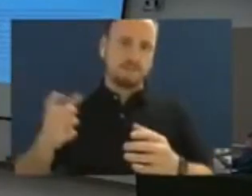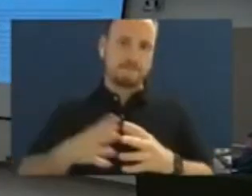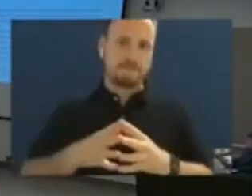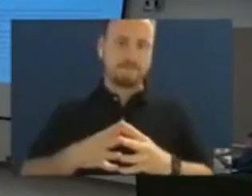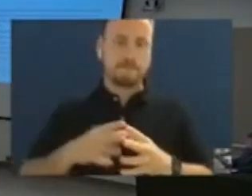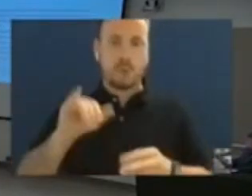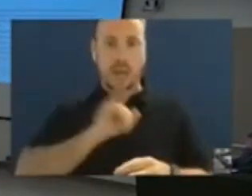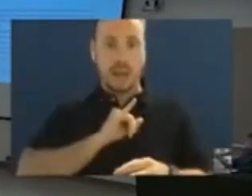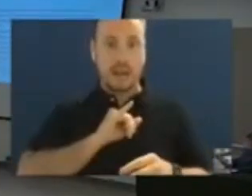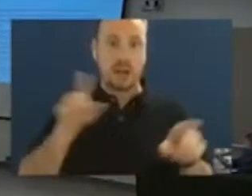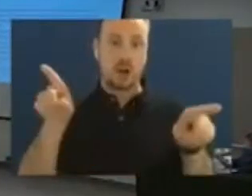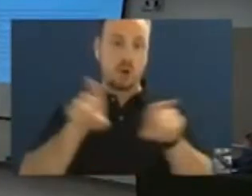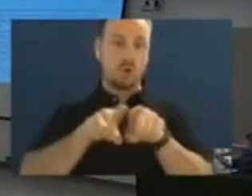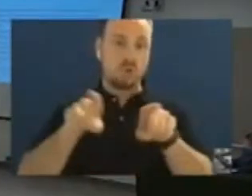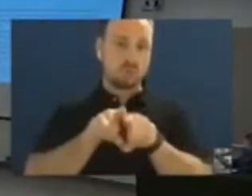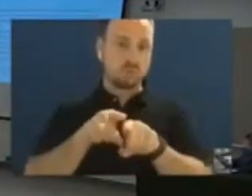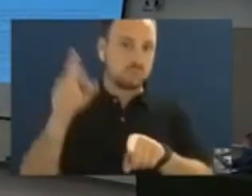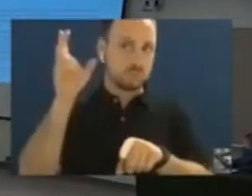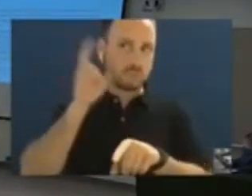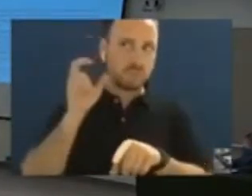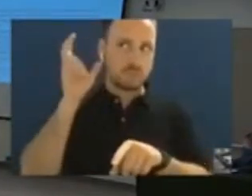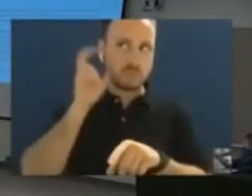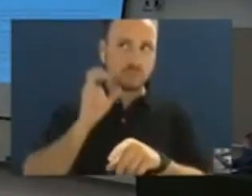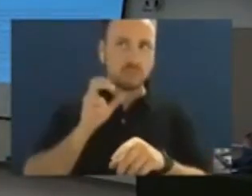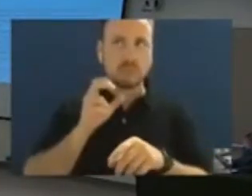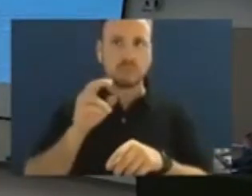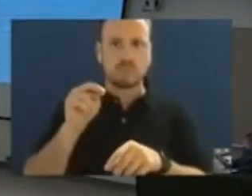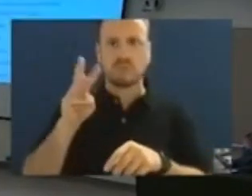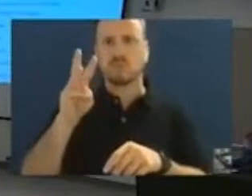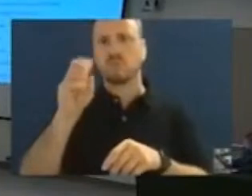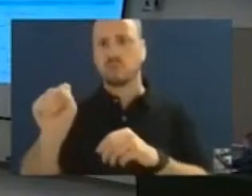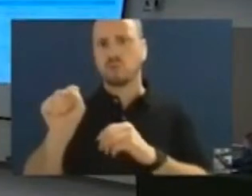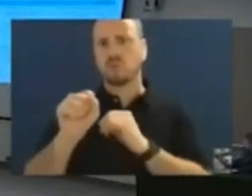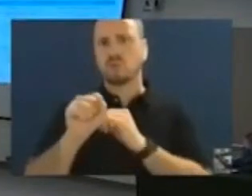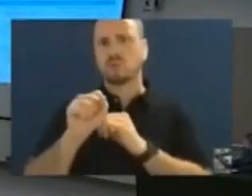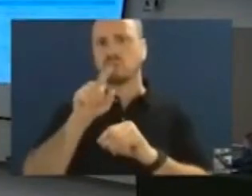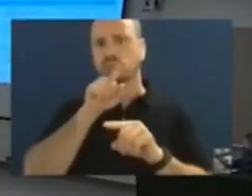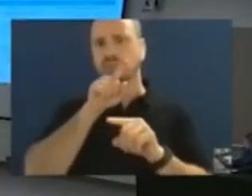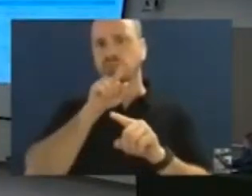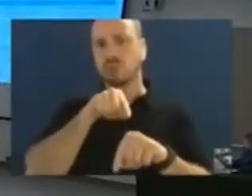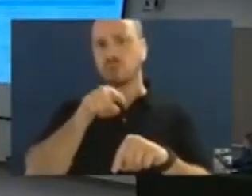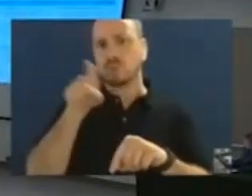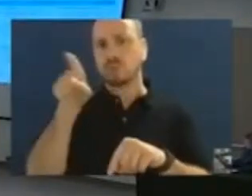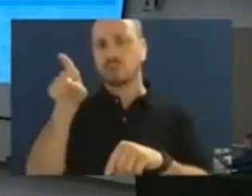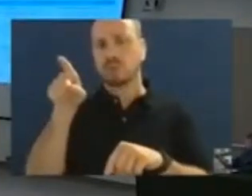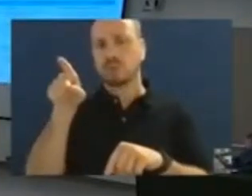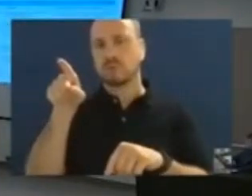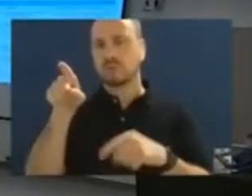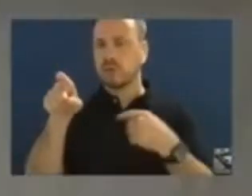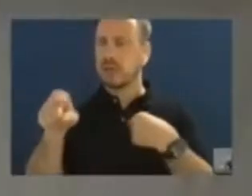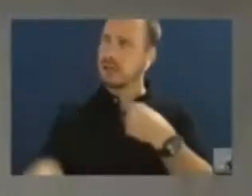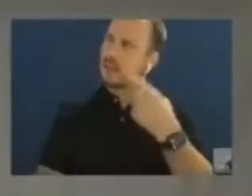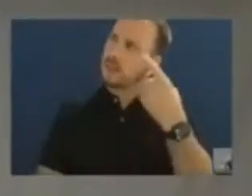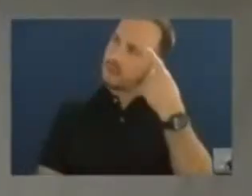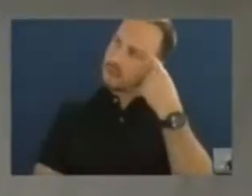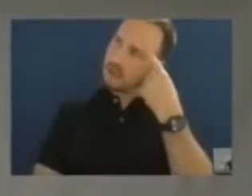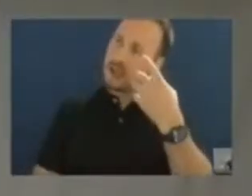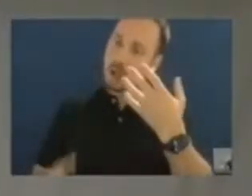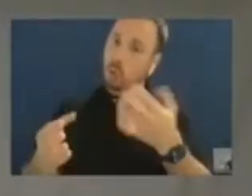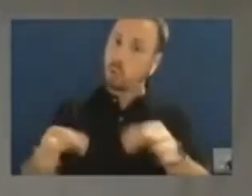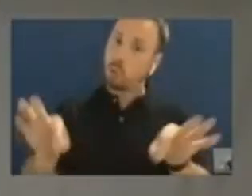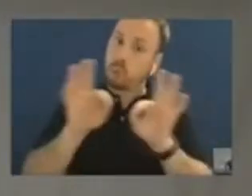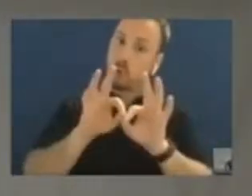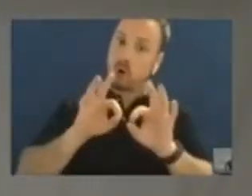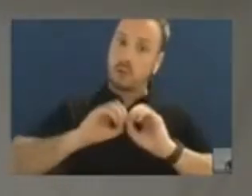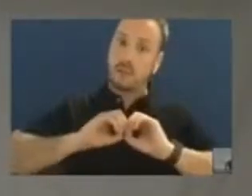also heard a news report, and I think this is so worth clarifying.